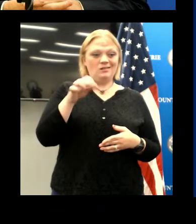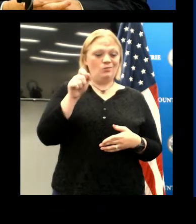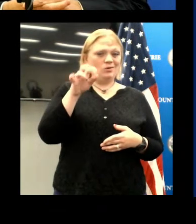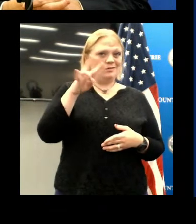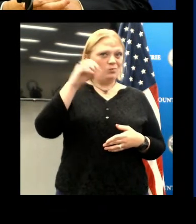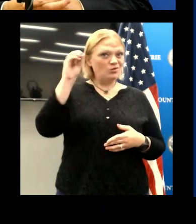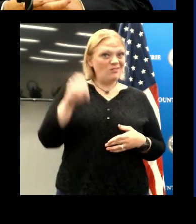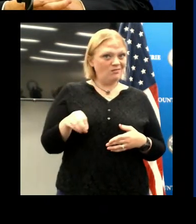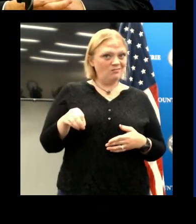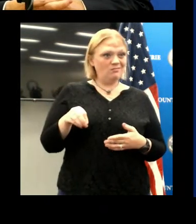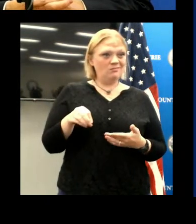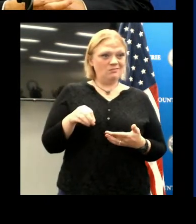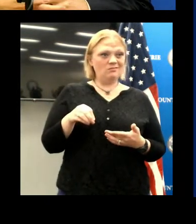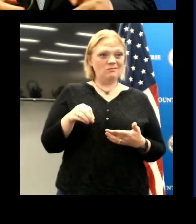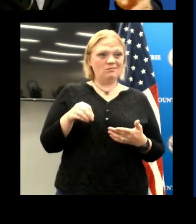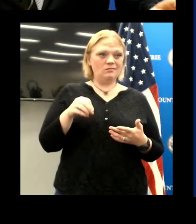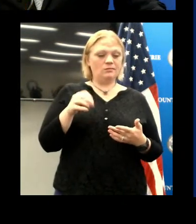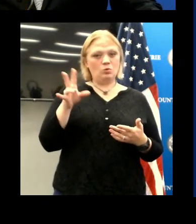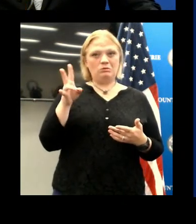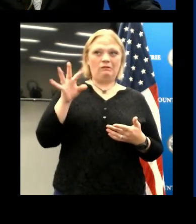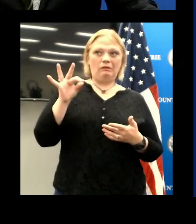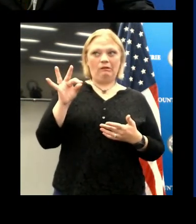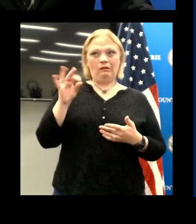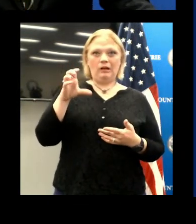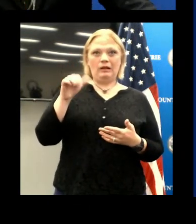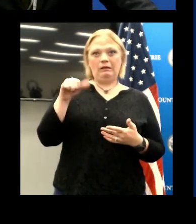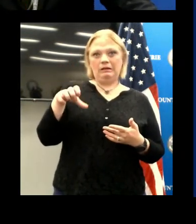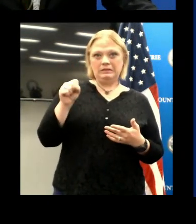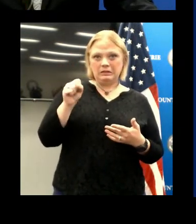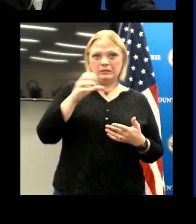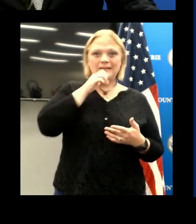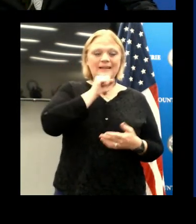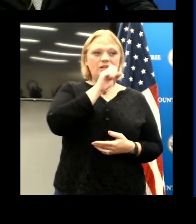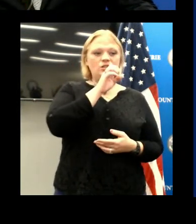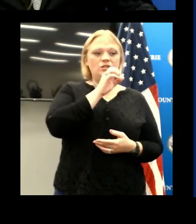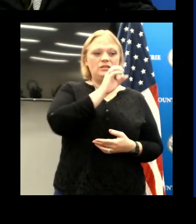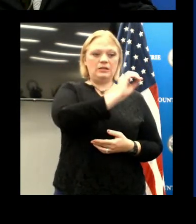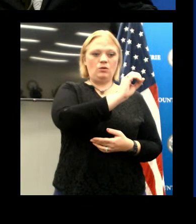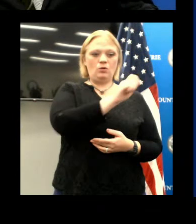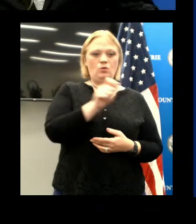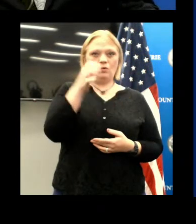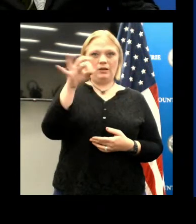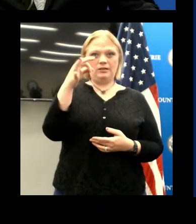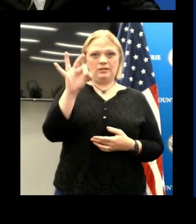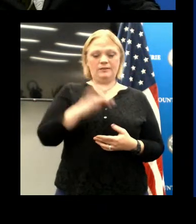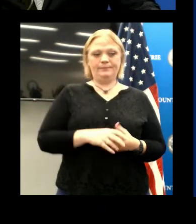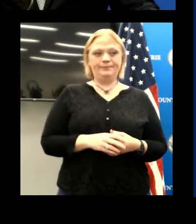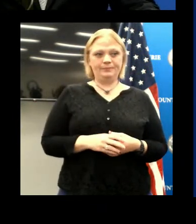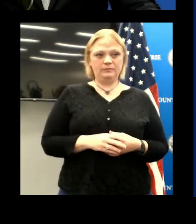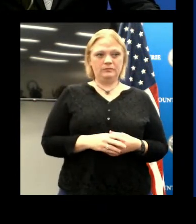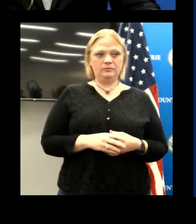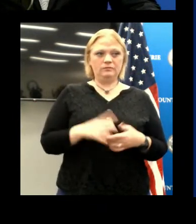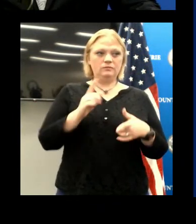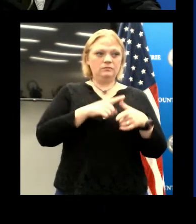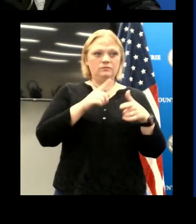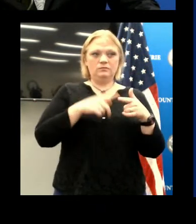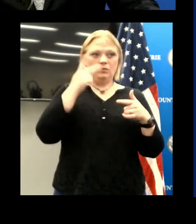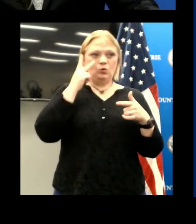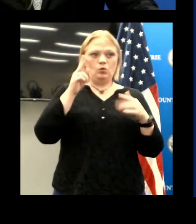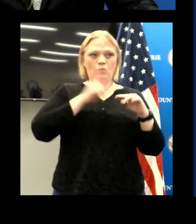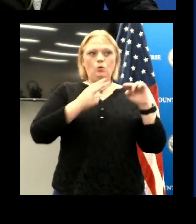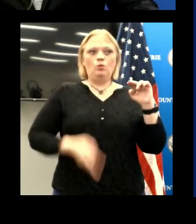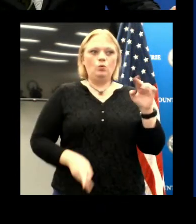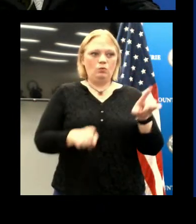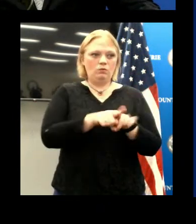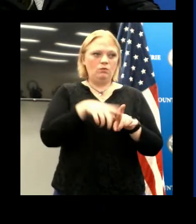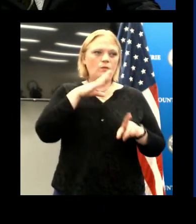19.7% of them, or 79 cases were age 0 to 19. And then you see the big drop off as you get older,